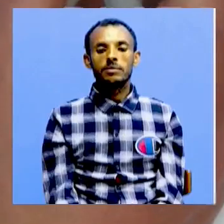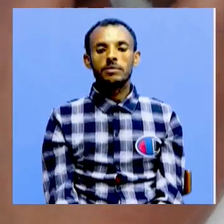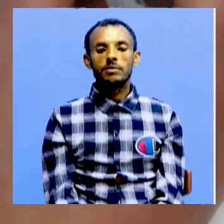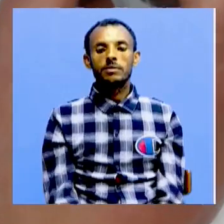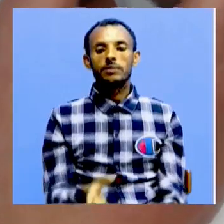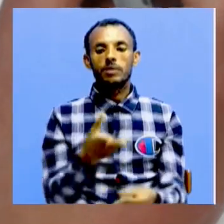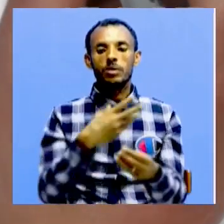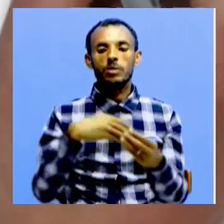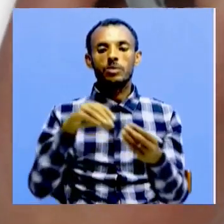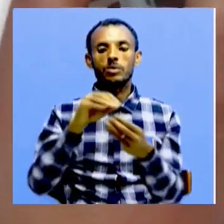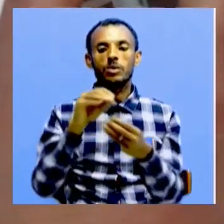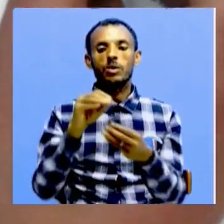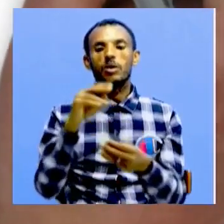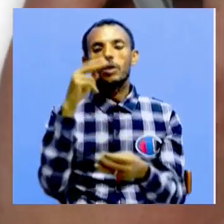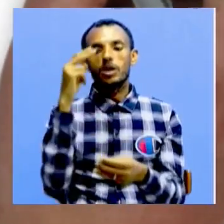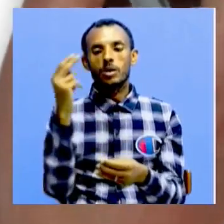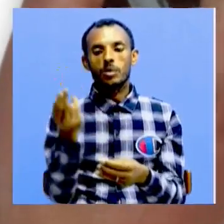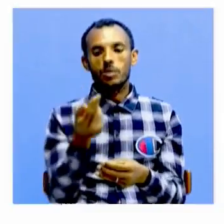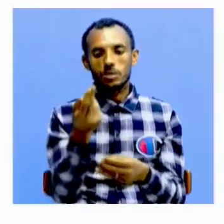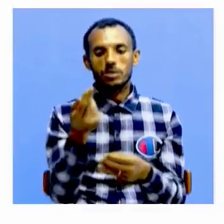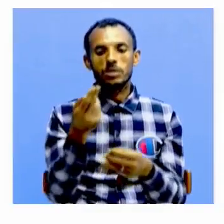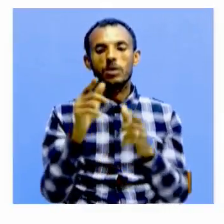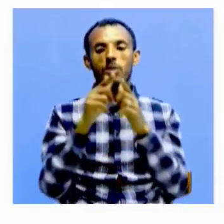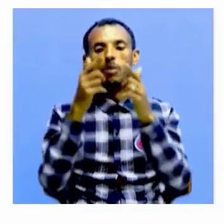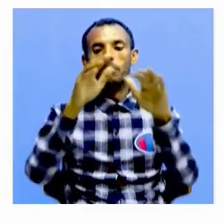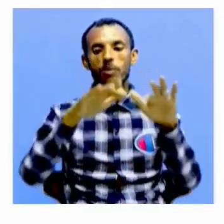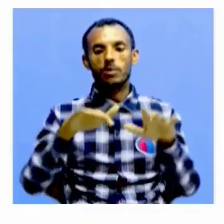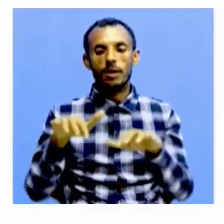also use computers